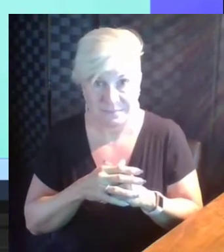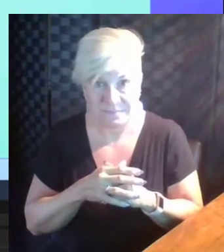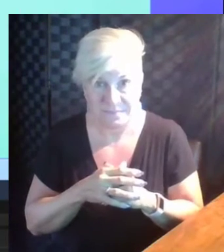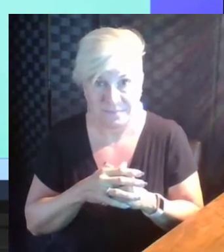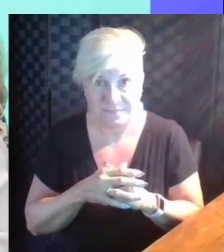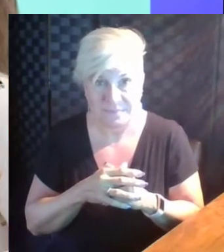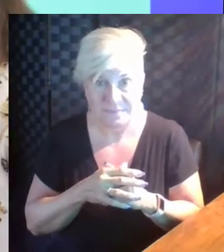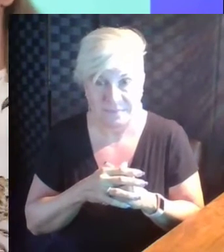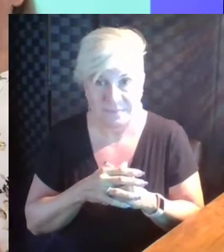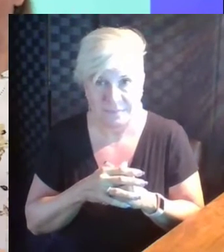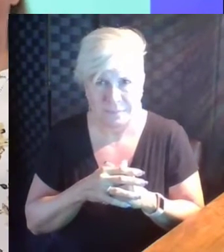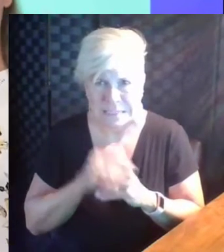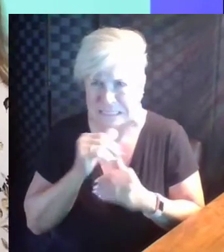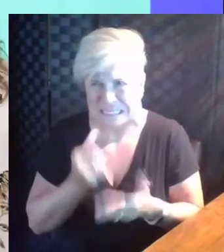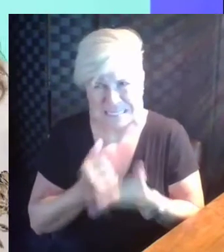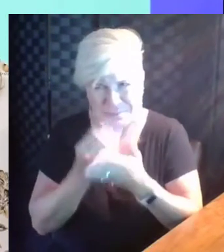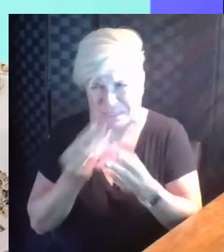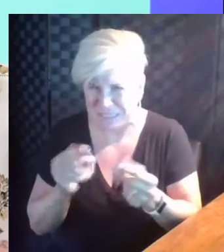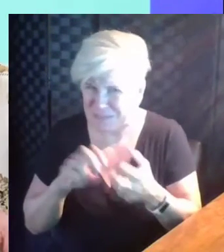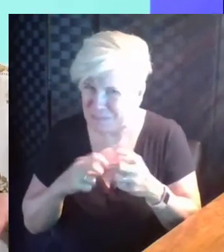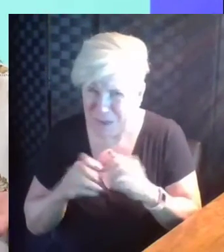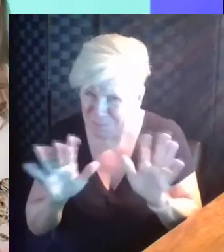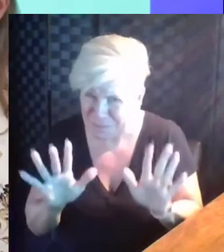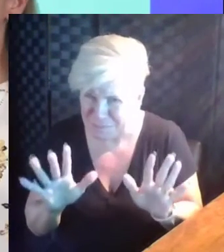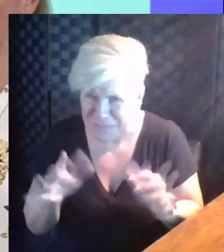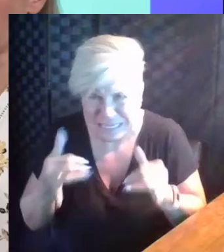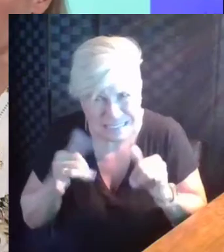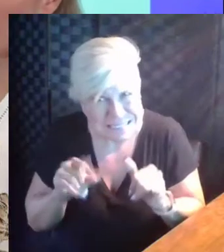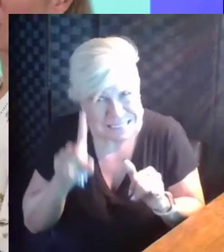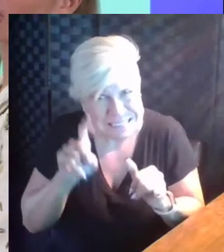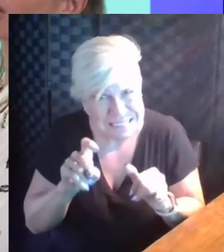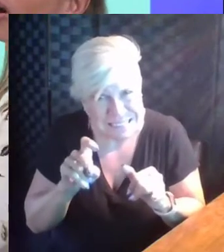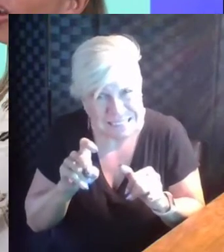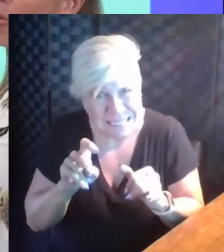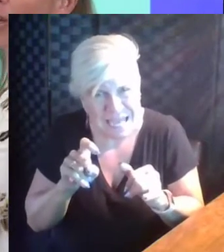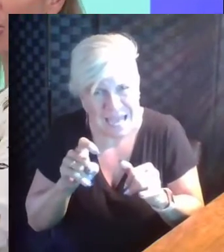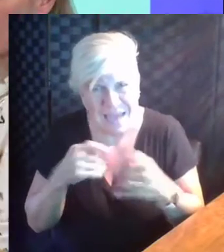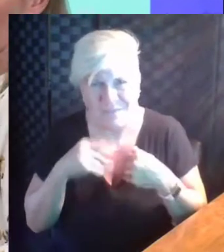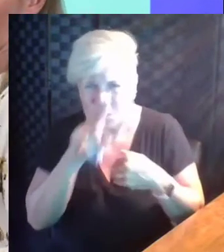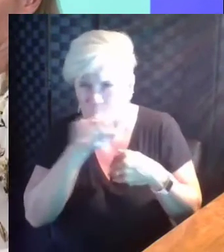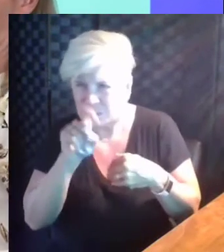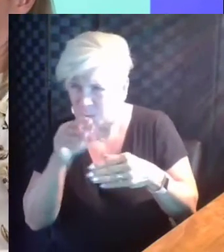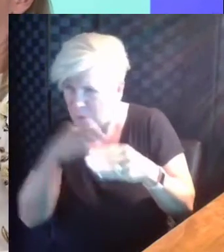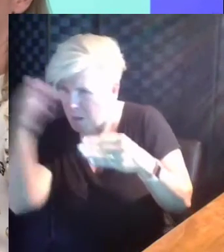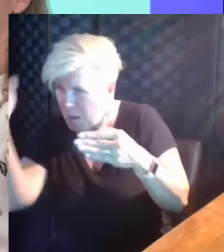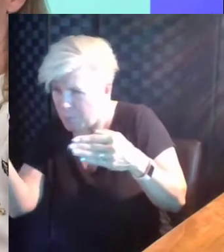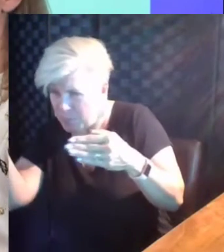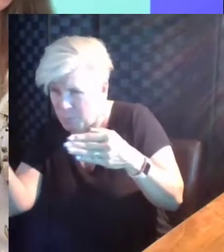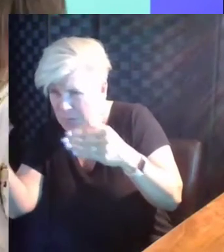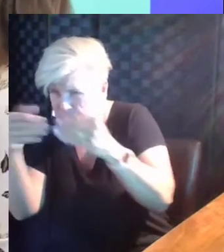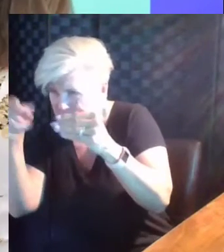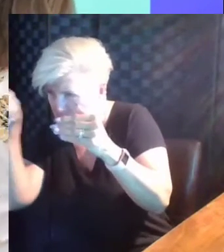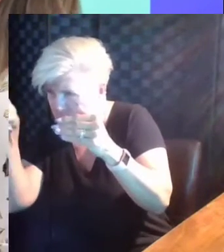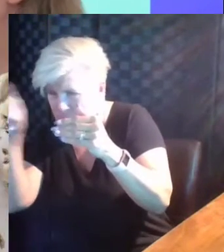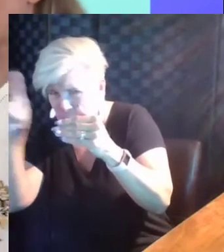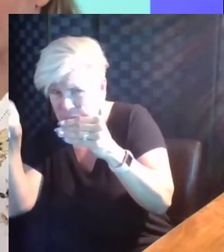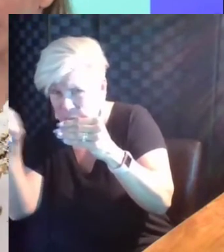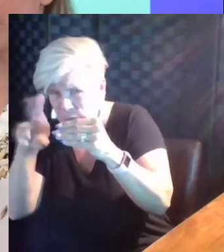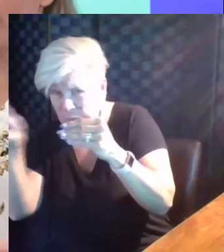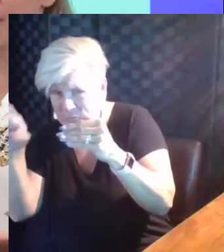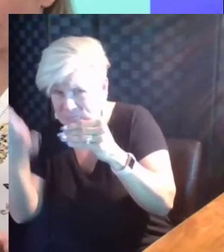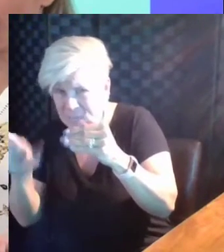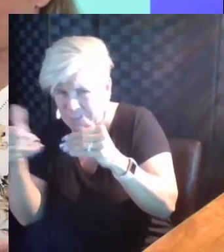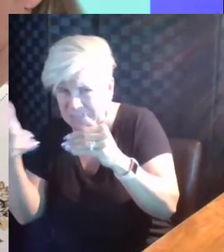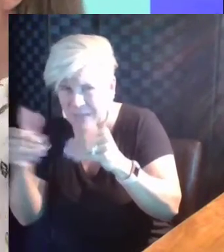453. Well, that doesn't help me solve the problem because I still need to make that question mark come all the way over to the right-hand side by itself. So let's do